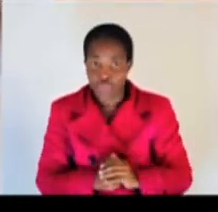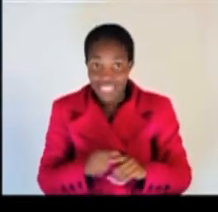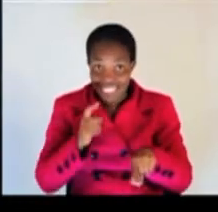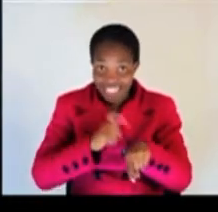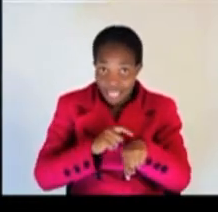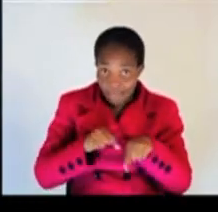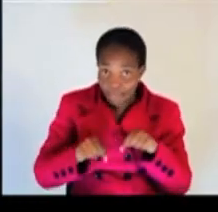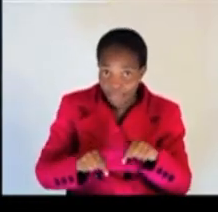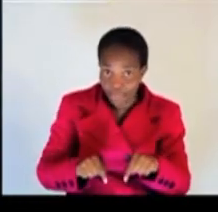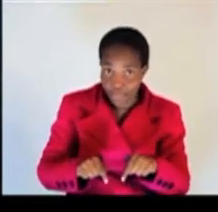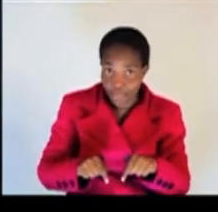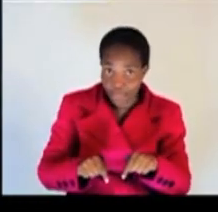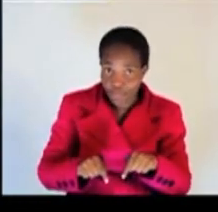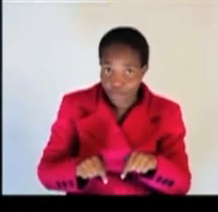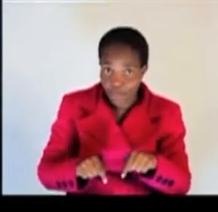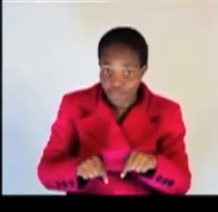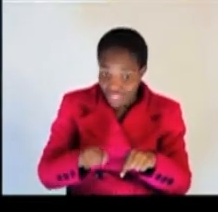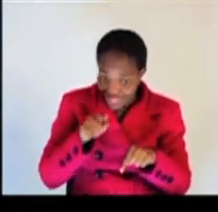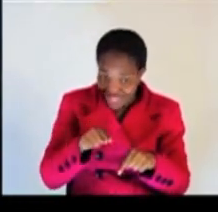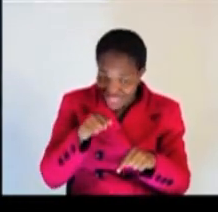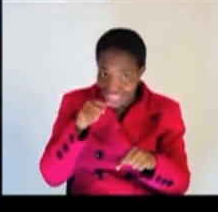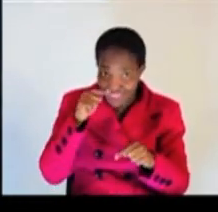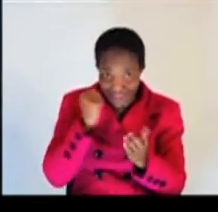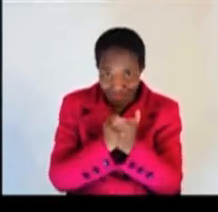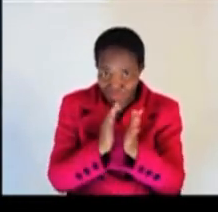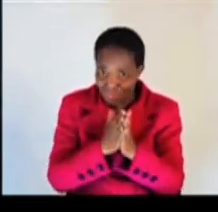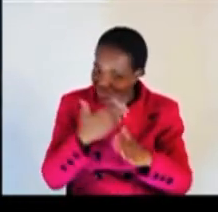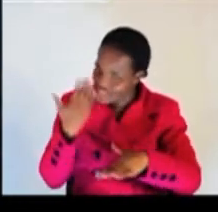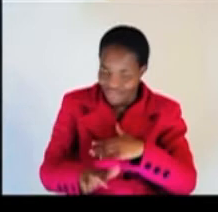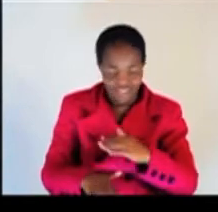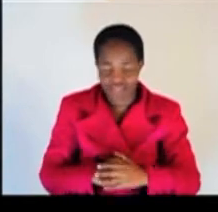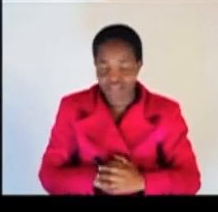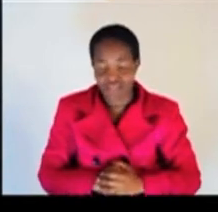time, these passes is up.